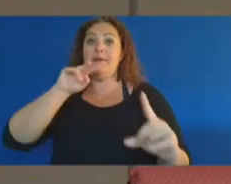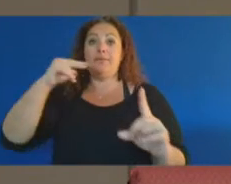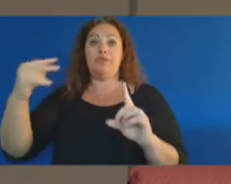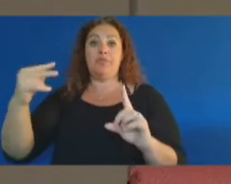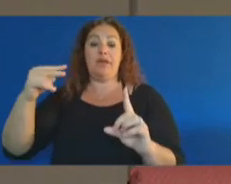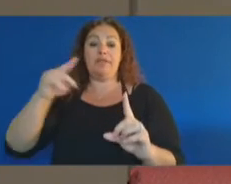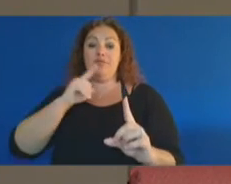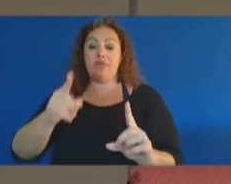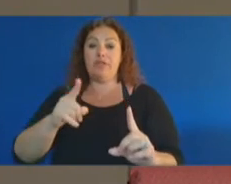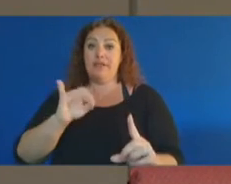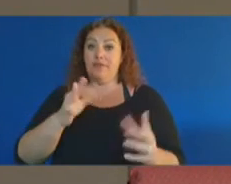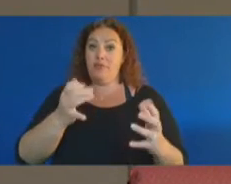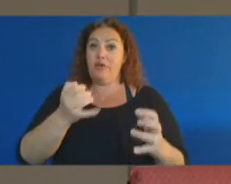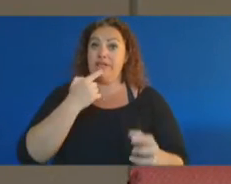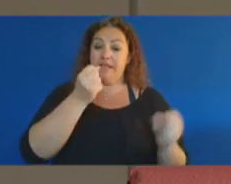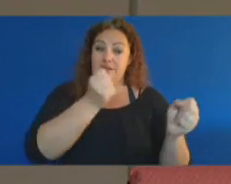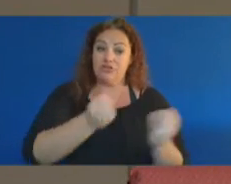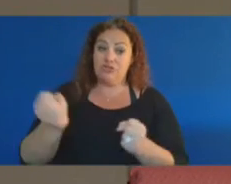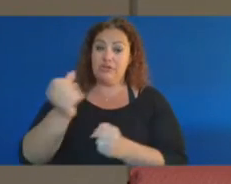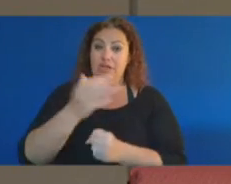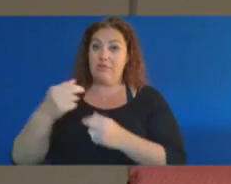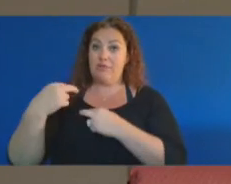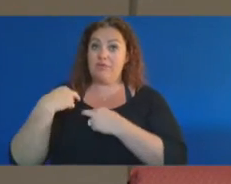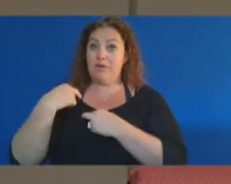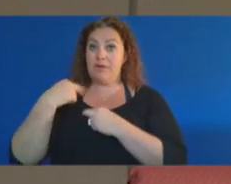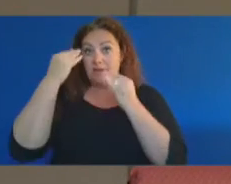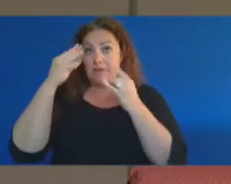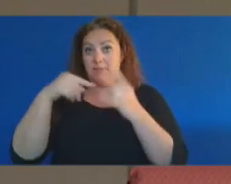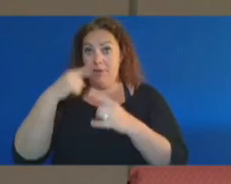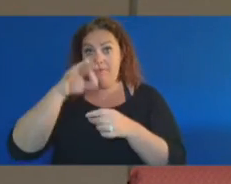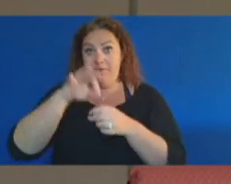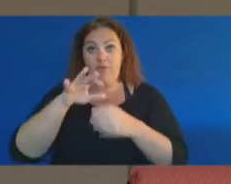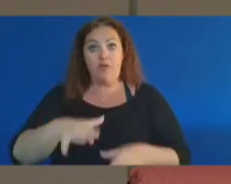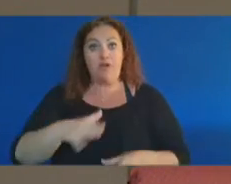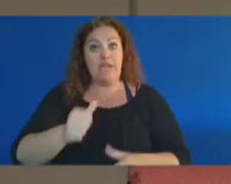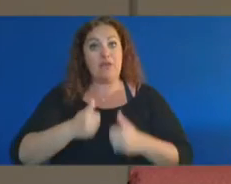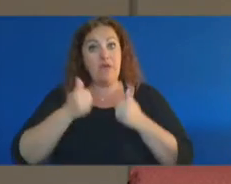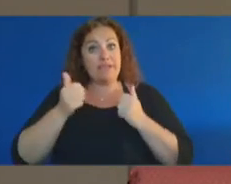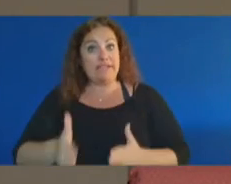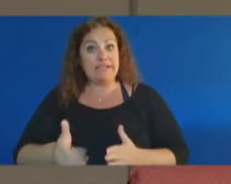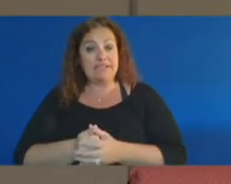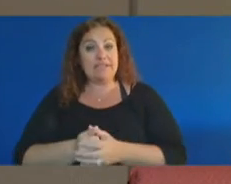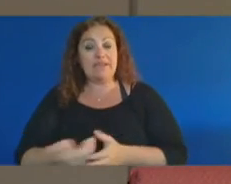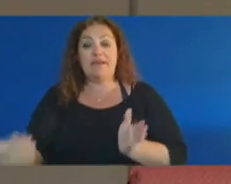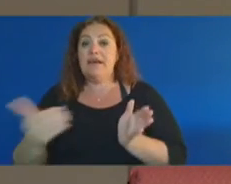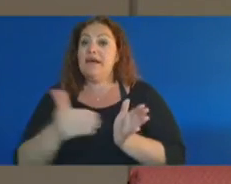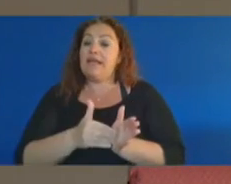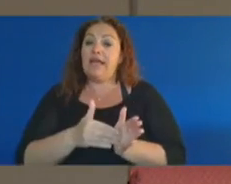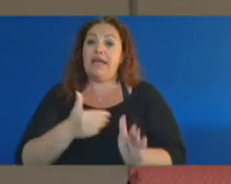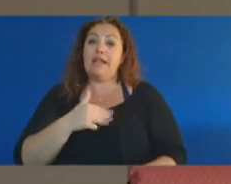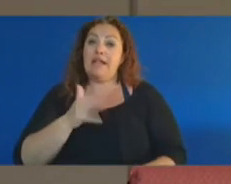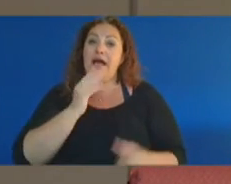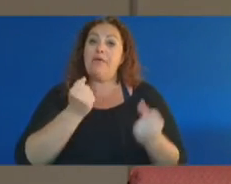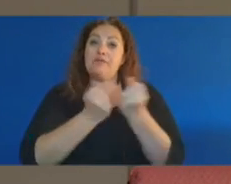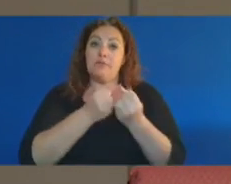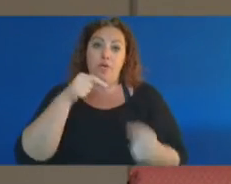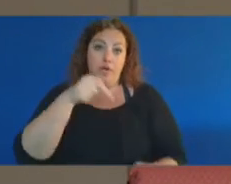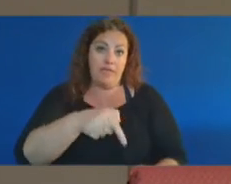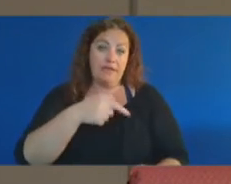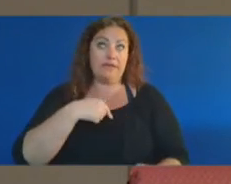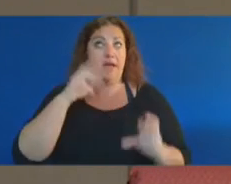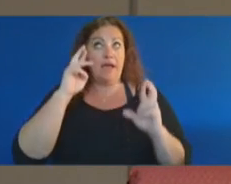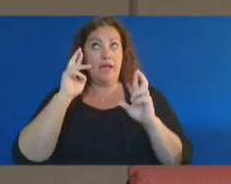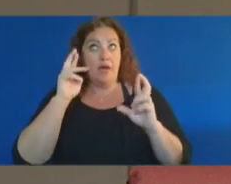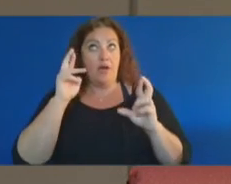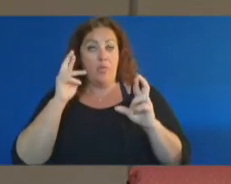responsibly considering these for our voters and our residents so again I I will be supporting this I hope that you do we do